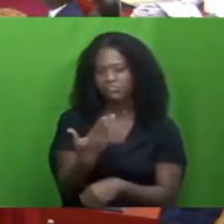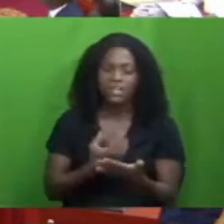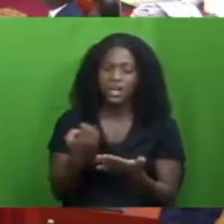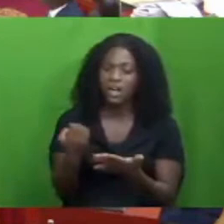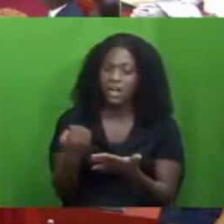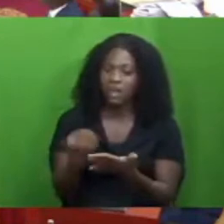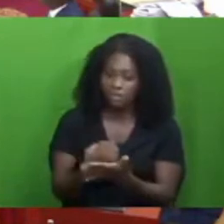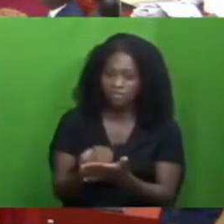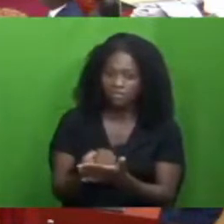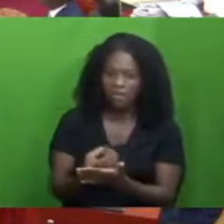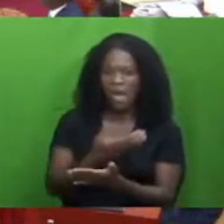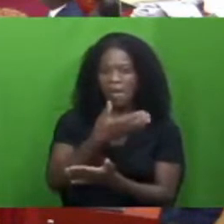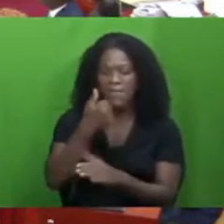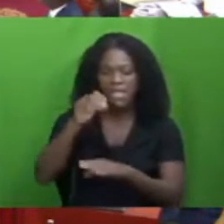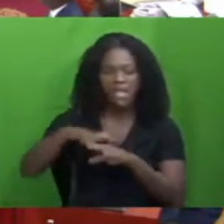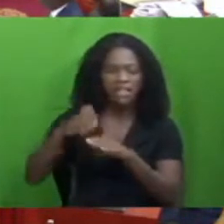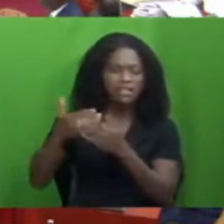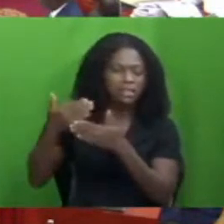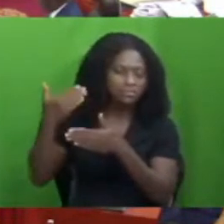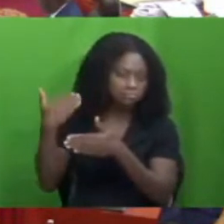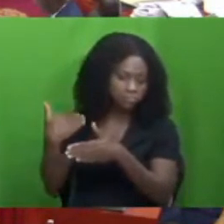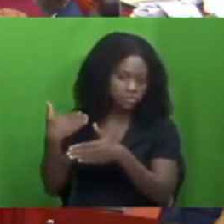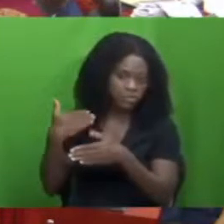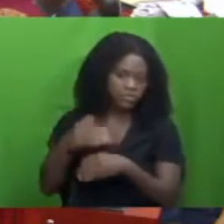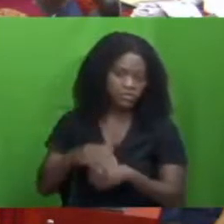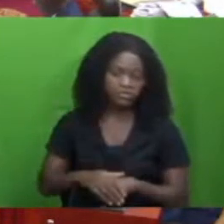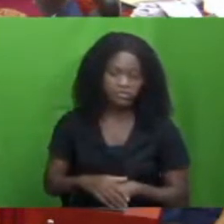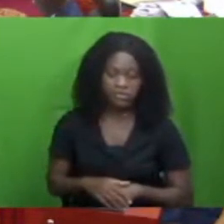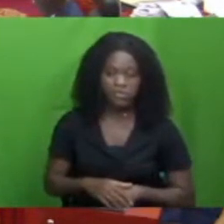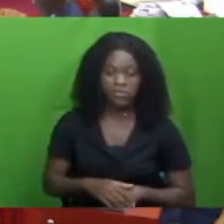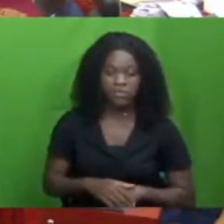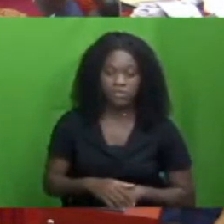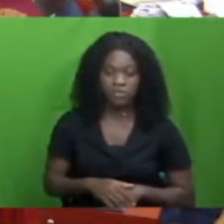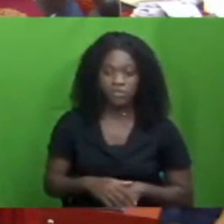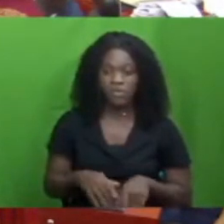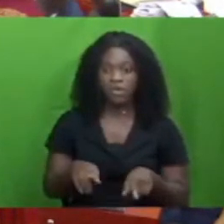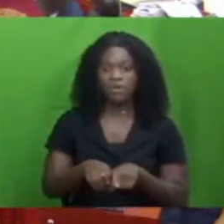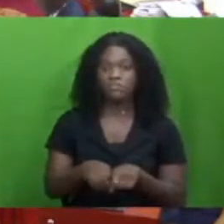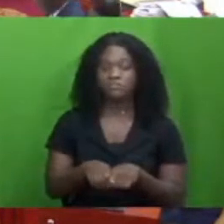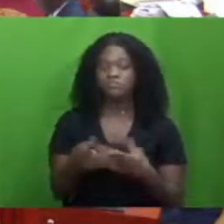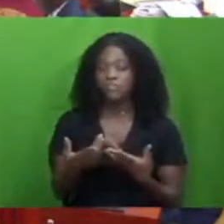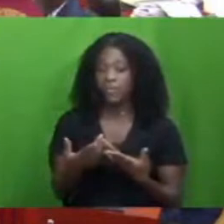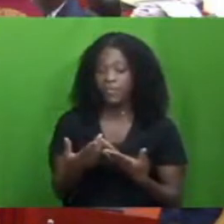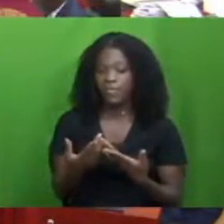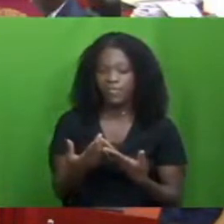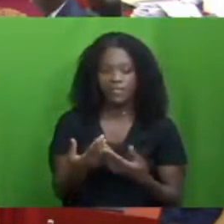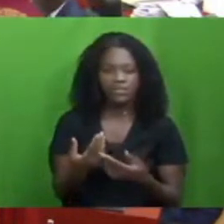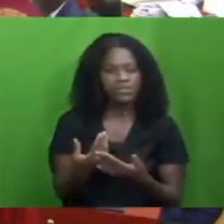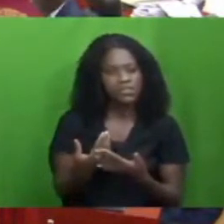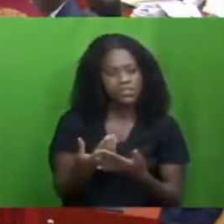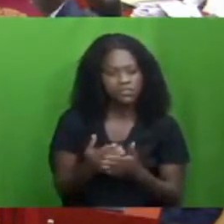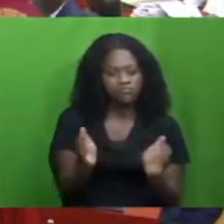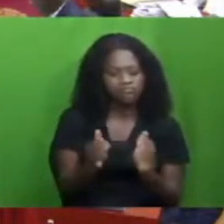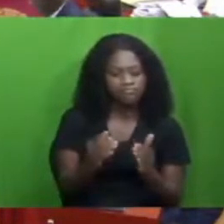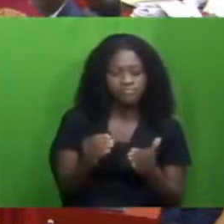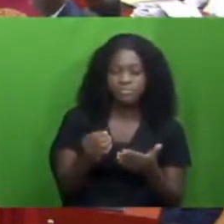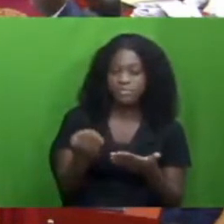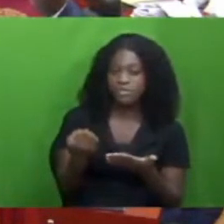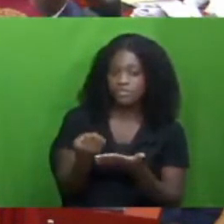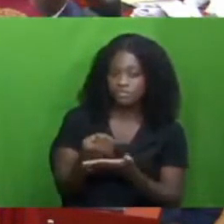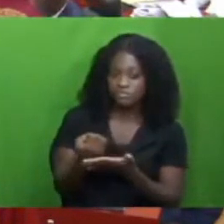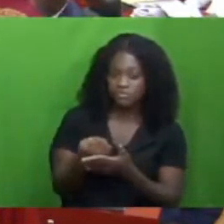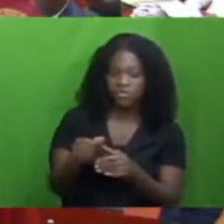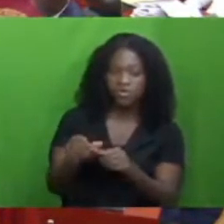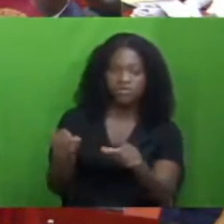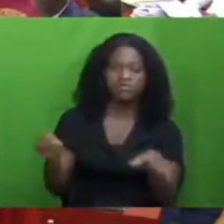economy is positioned than it was 7 months ago, as the macroeconomic environment has seen relative stability since